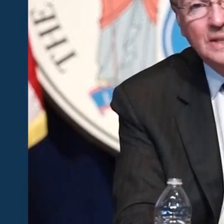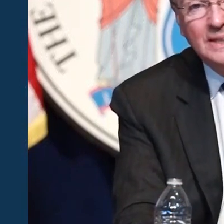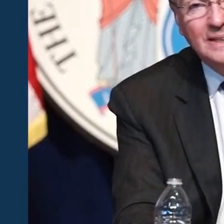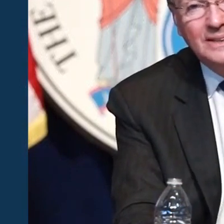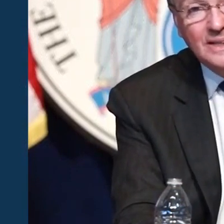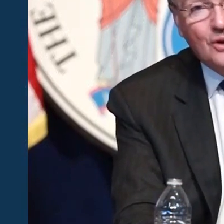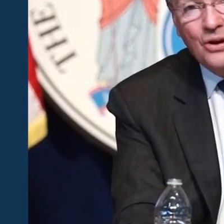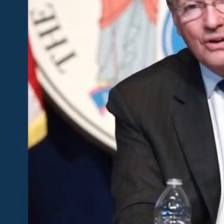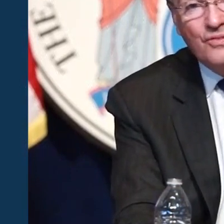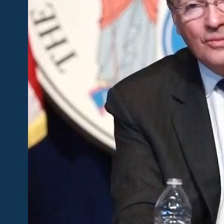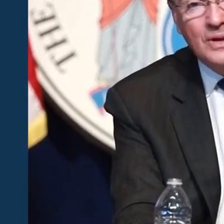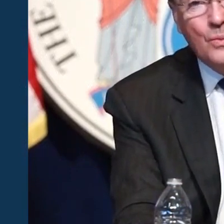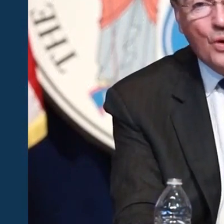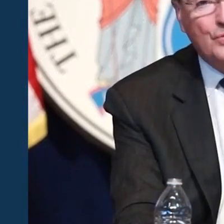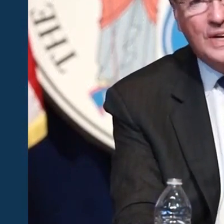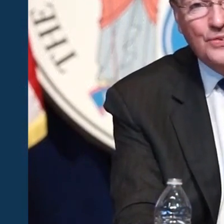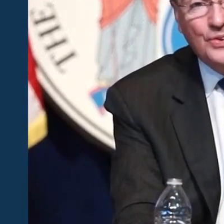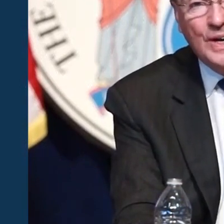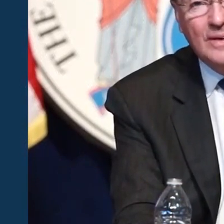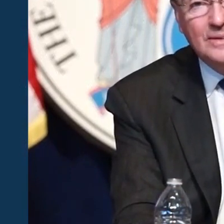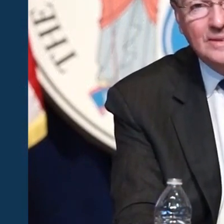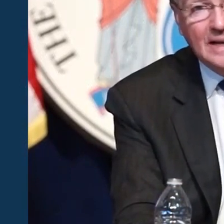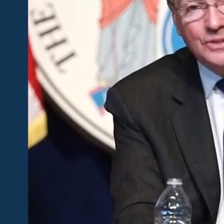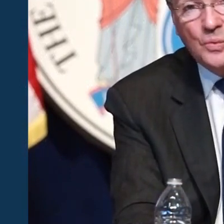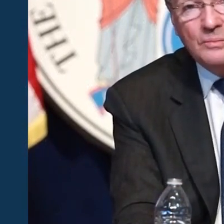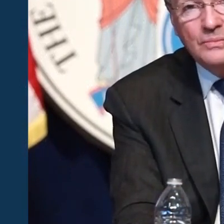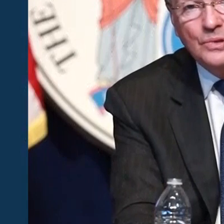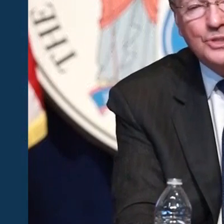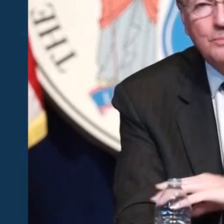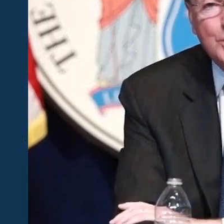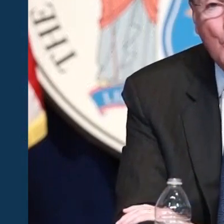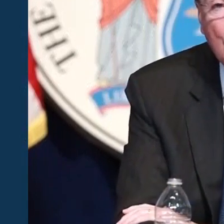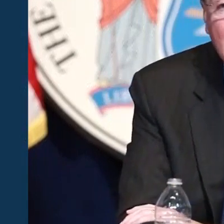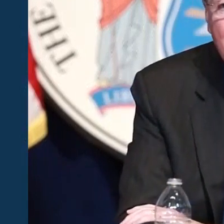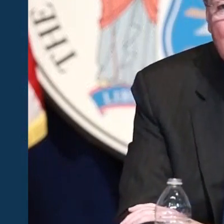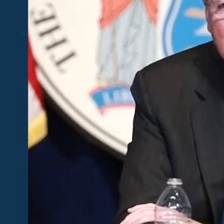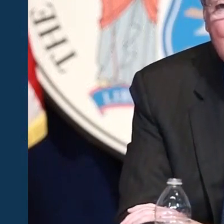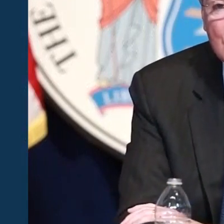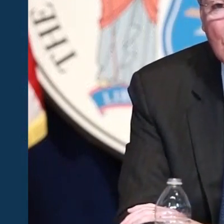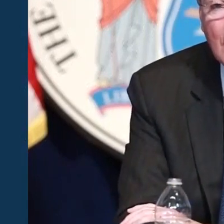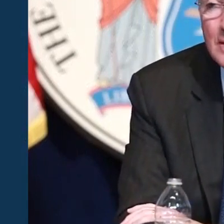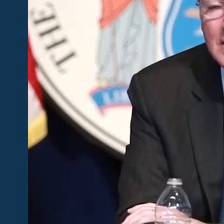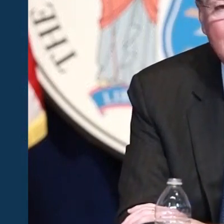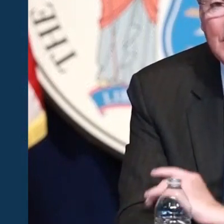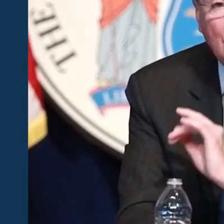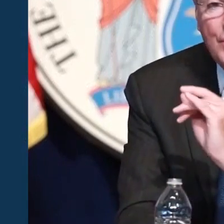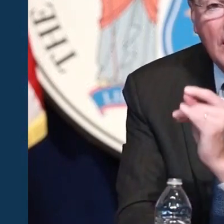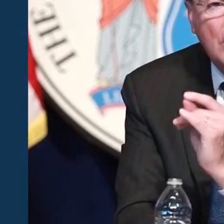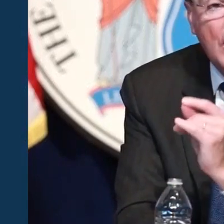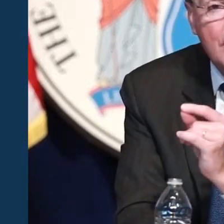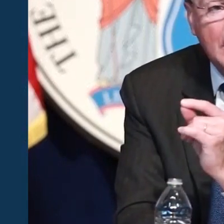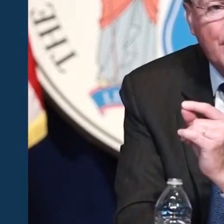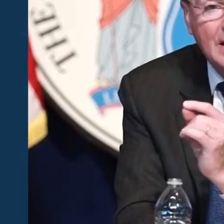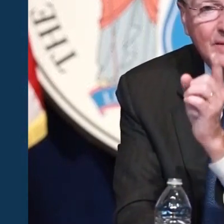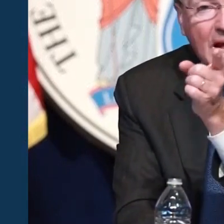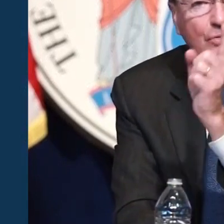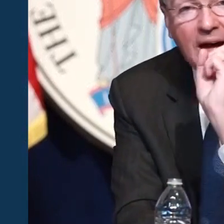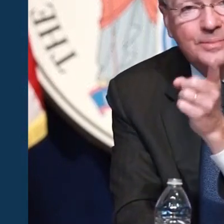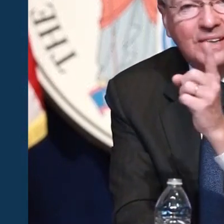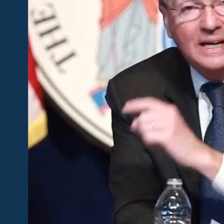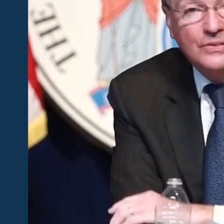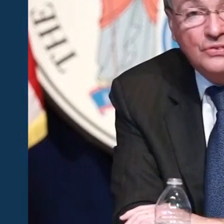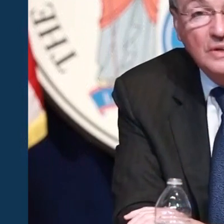pound the curve from a worst case scenario down to what looks much more like a best case scenario. But that's not on automatic pilot.